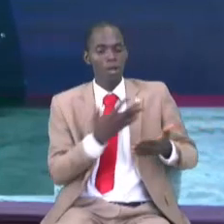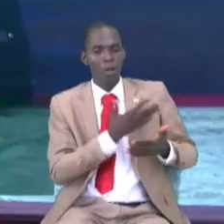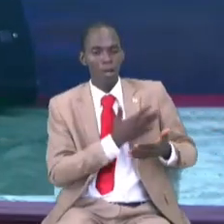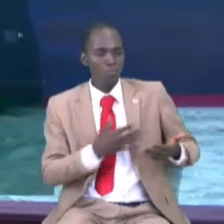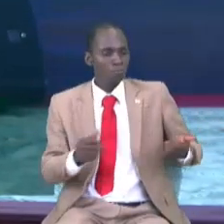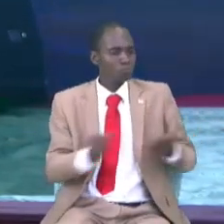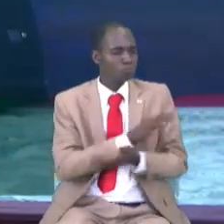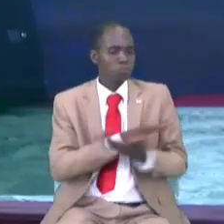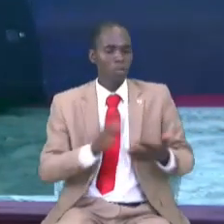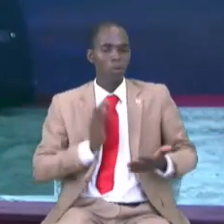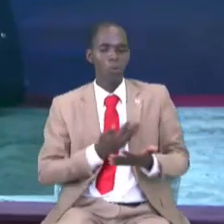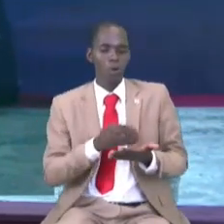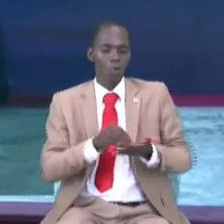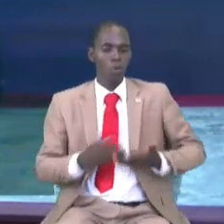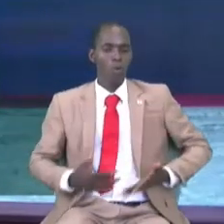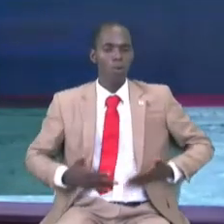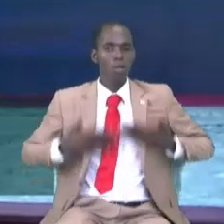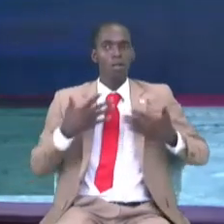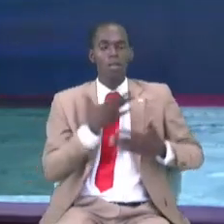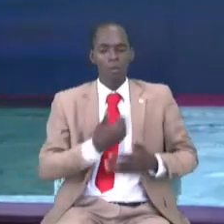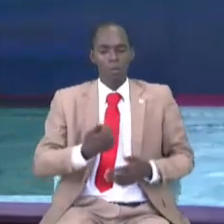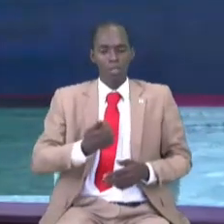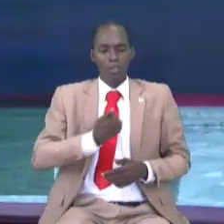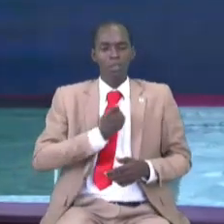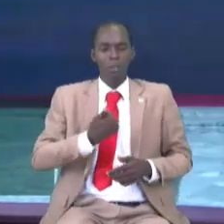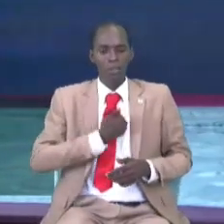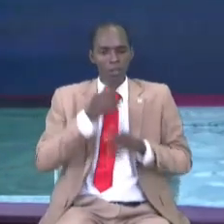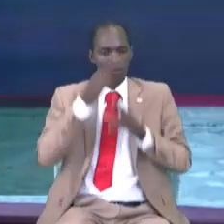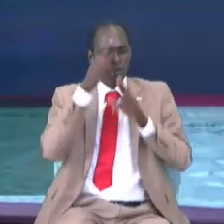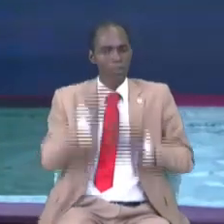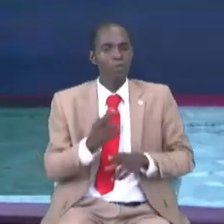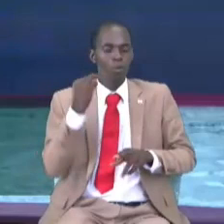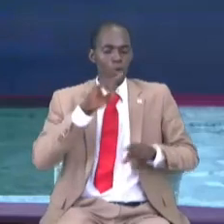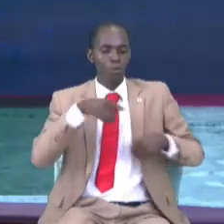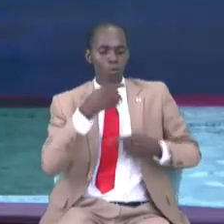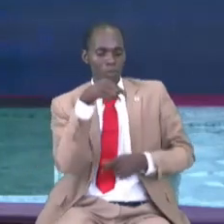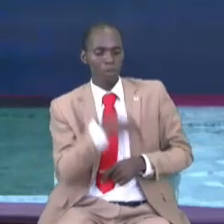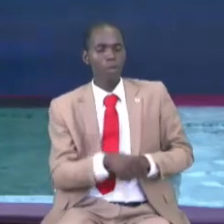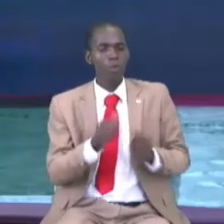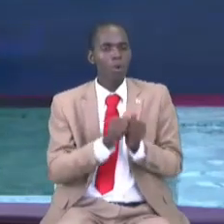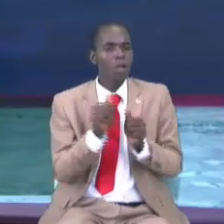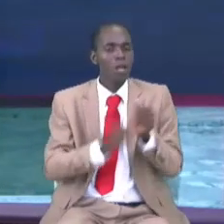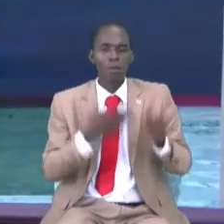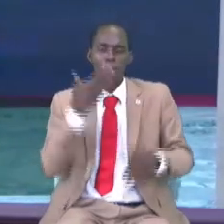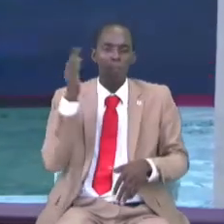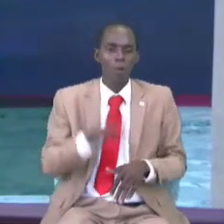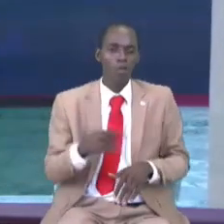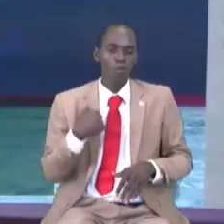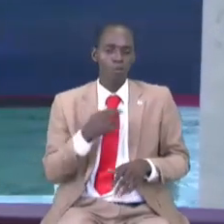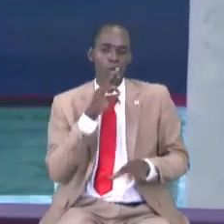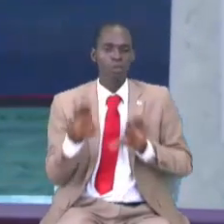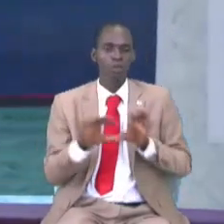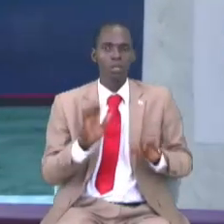was going with everything bad that we did. Our self-respect, our self-esteem, our